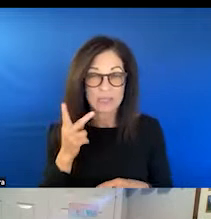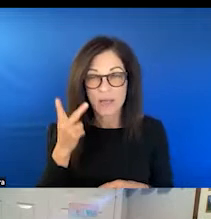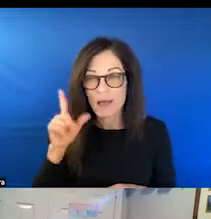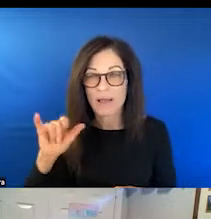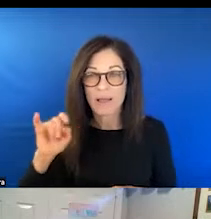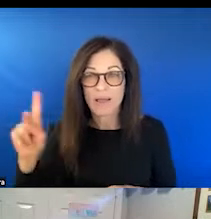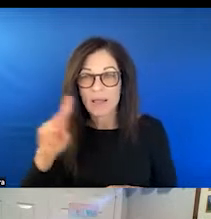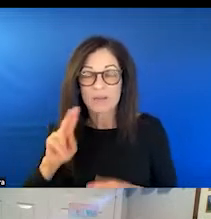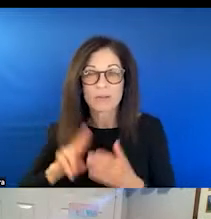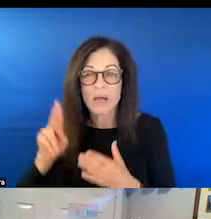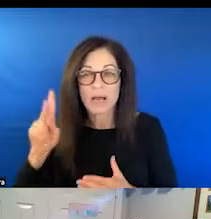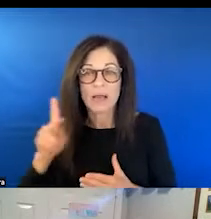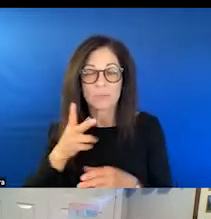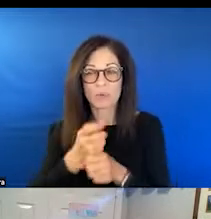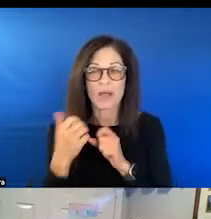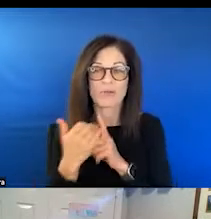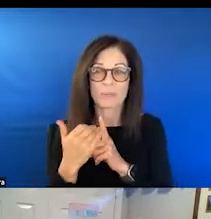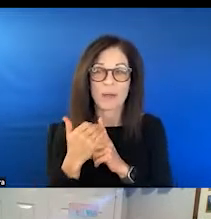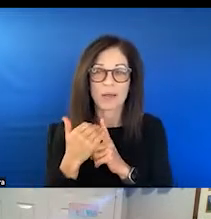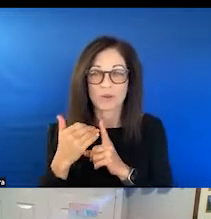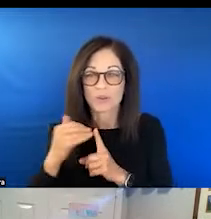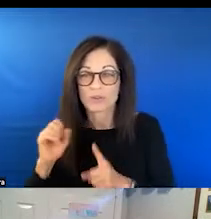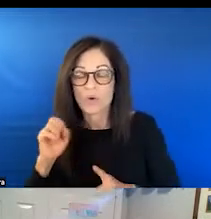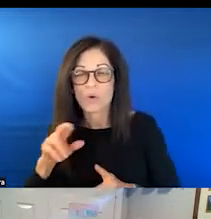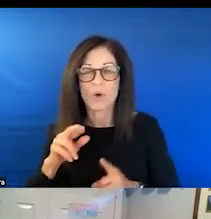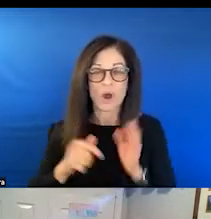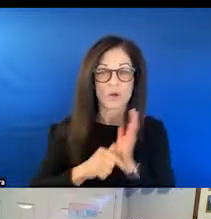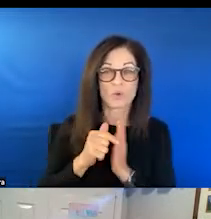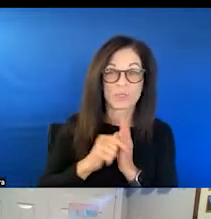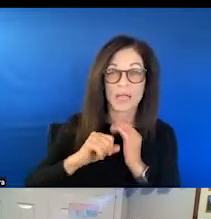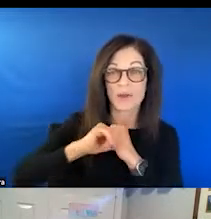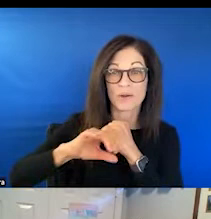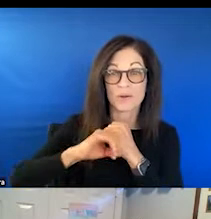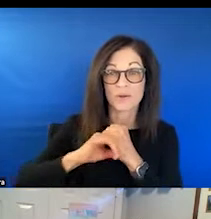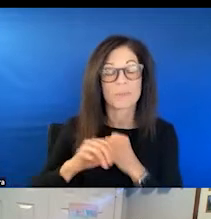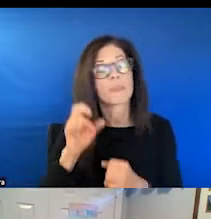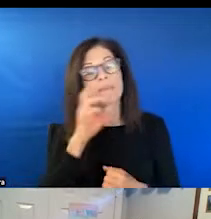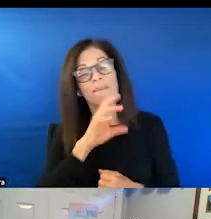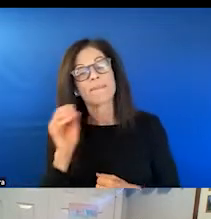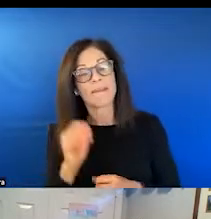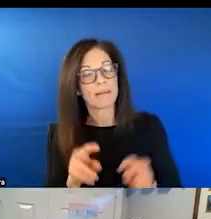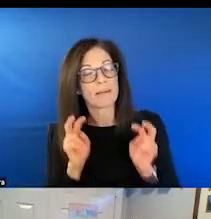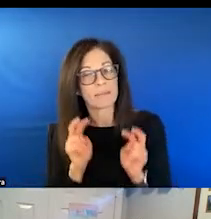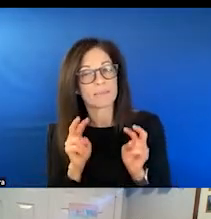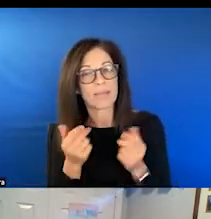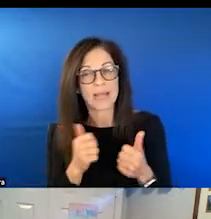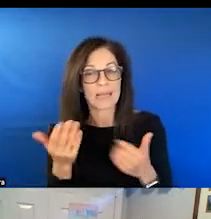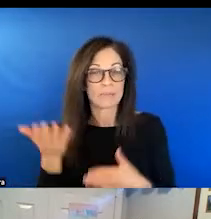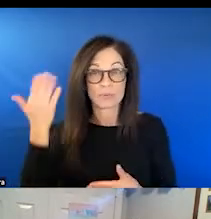can sign up to get reminders or get our newsletter, as well as looking at any